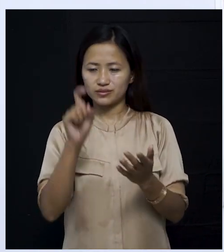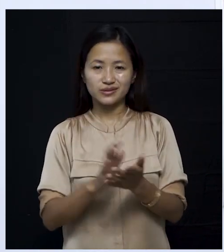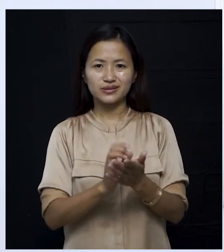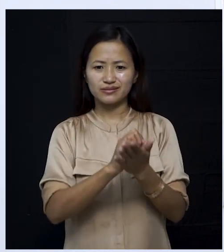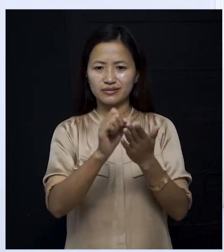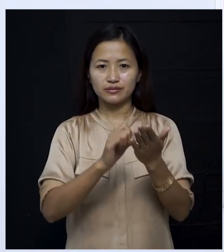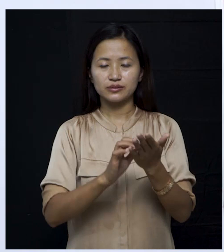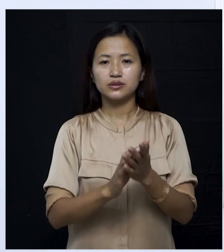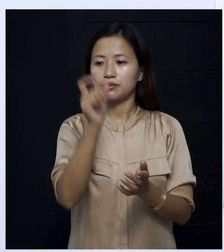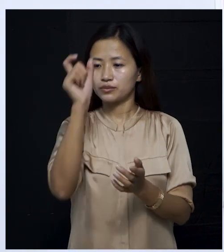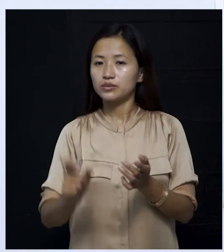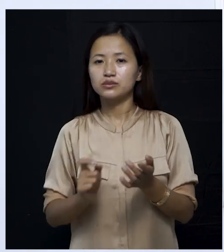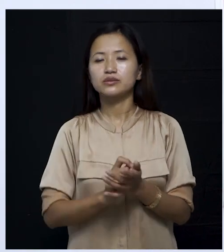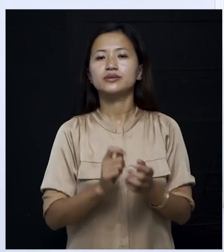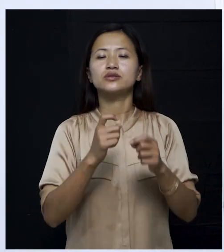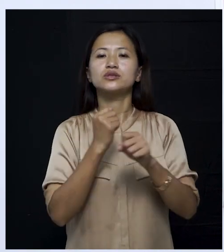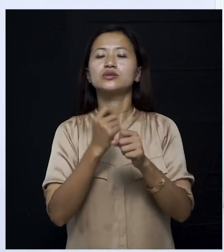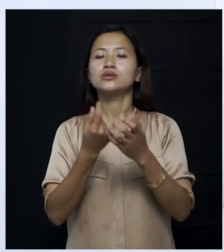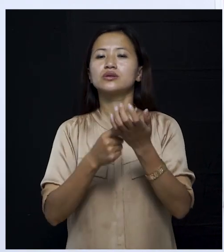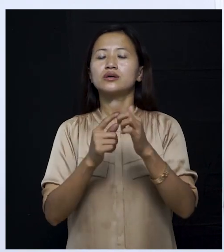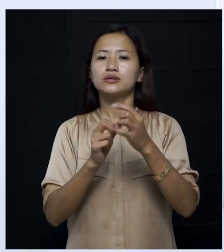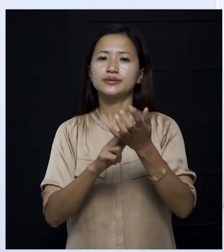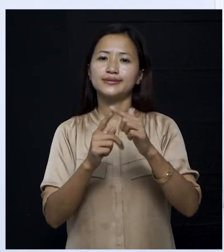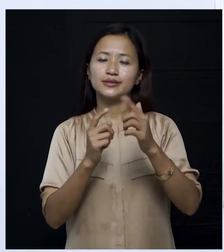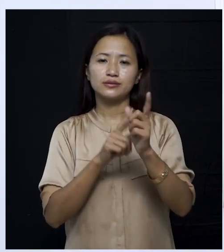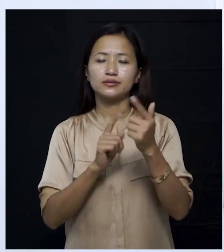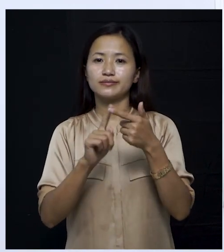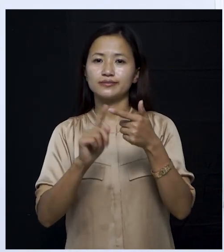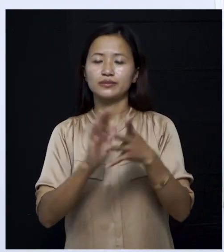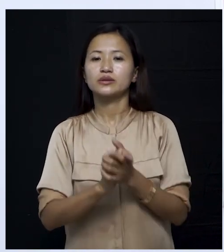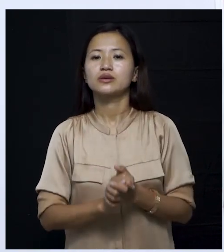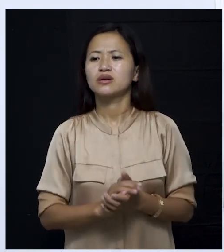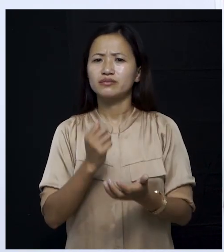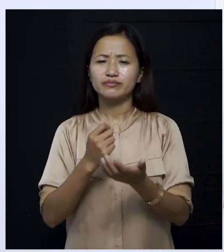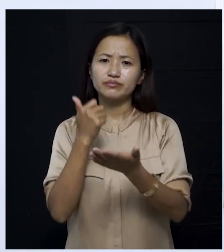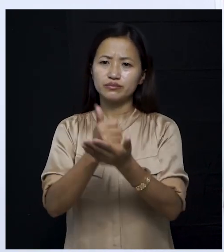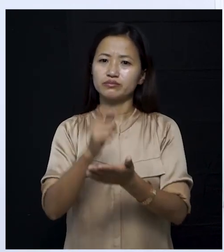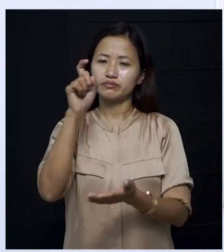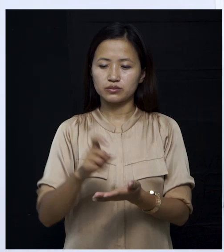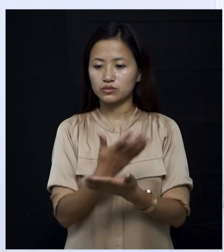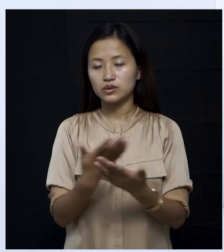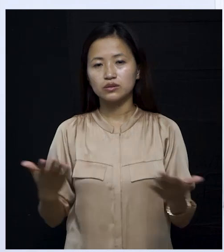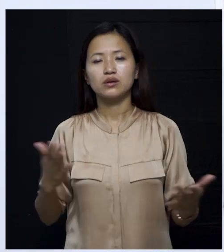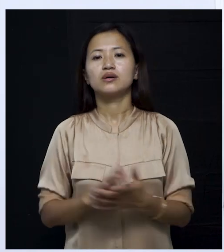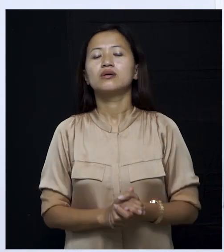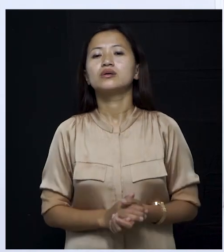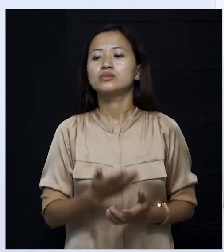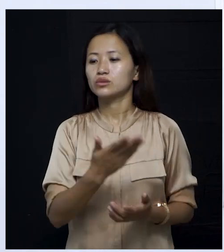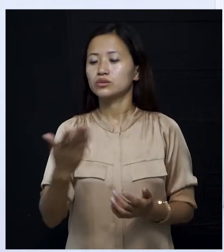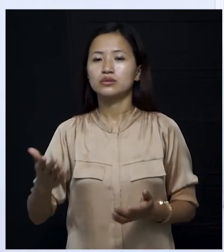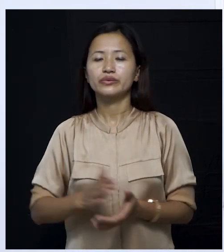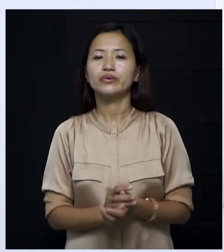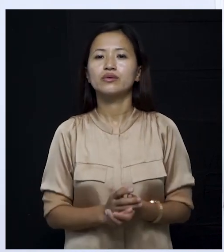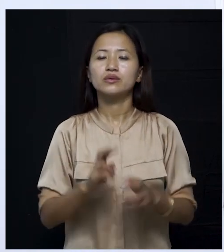so on. So all those are sets and regulation. So in a bank, we need those. So those are called as